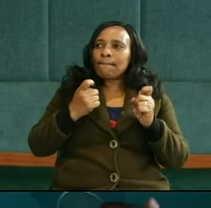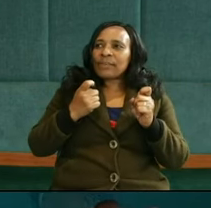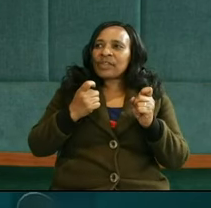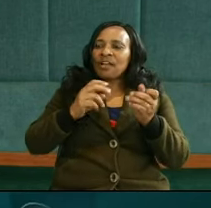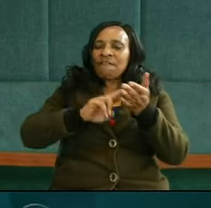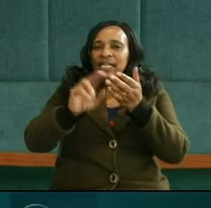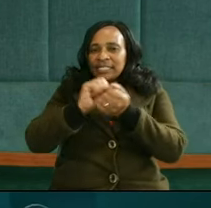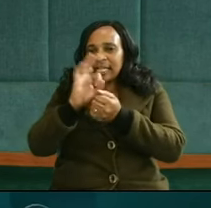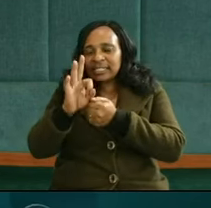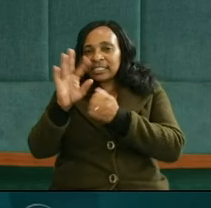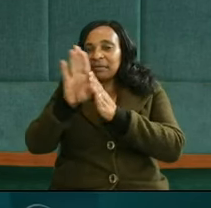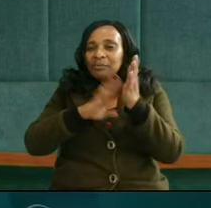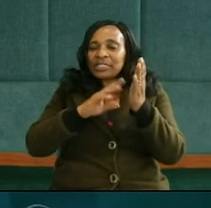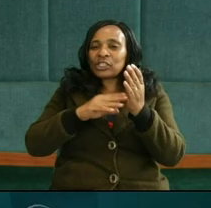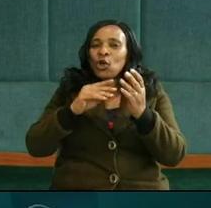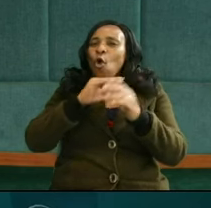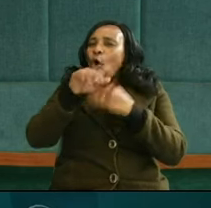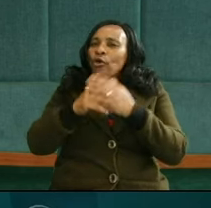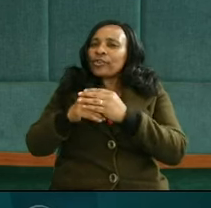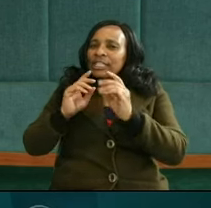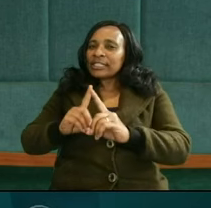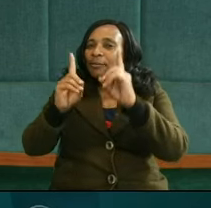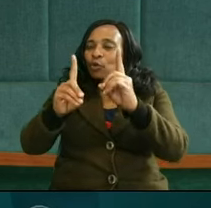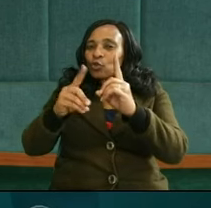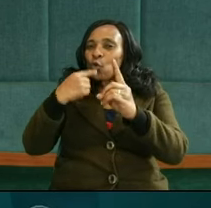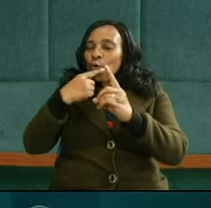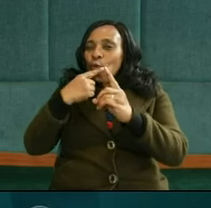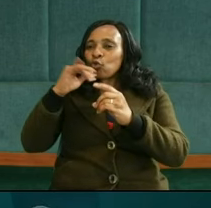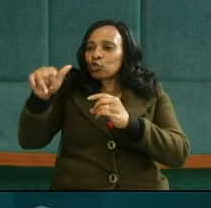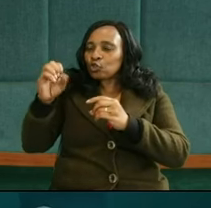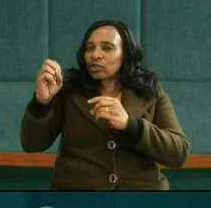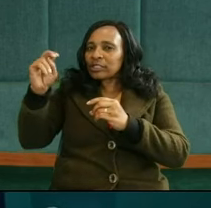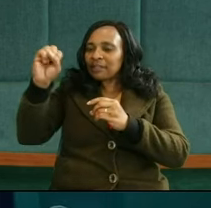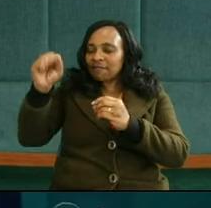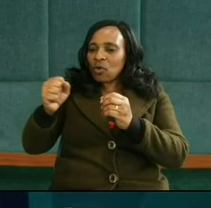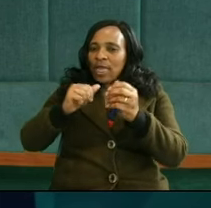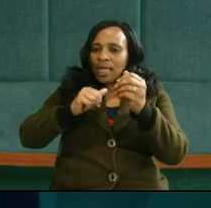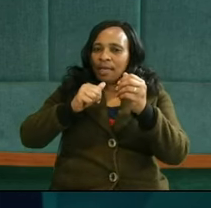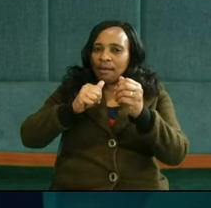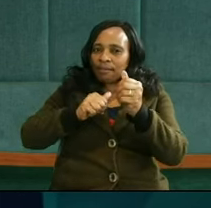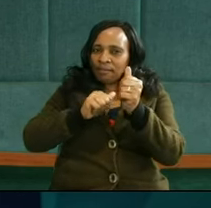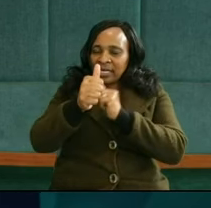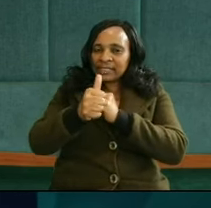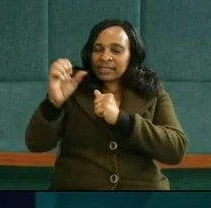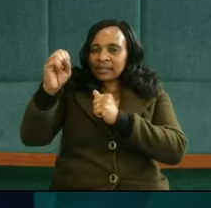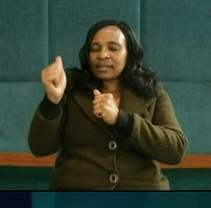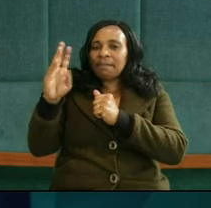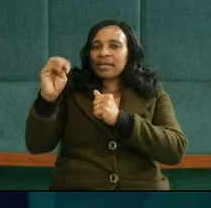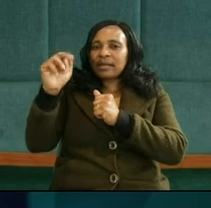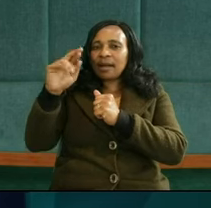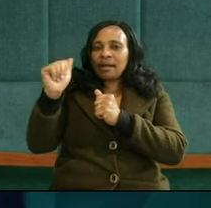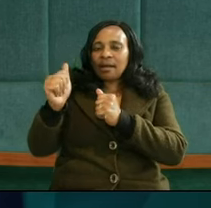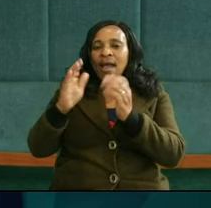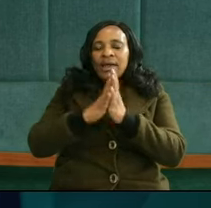verse 14. The Bible says, now when the apostles who were in Jerusalem heard that Samaria had received the word,